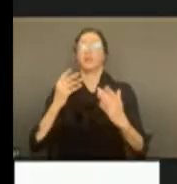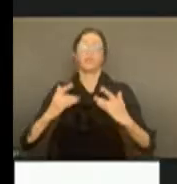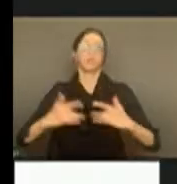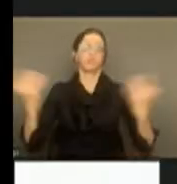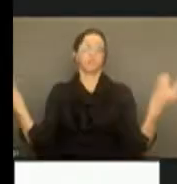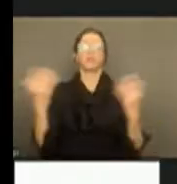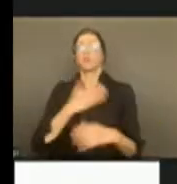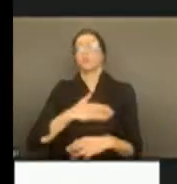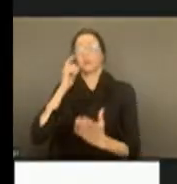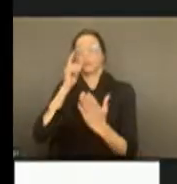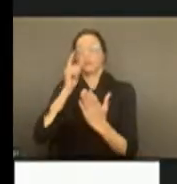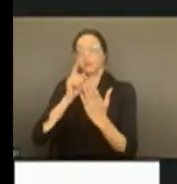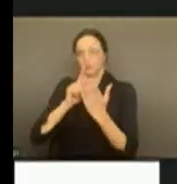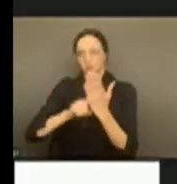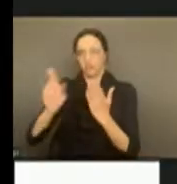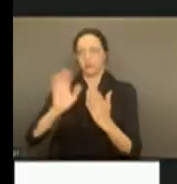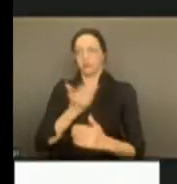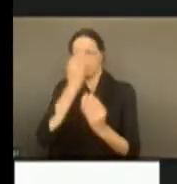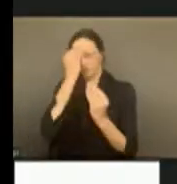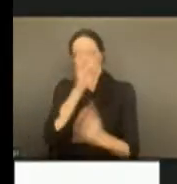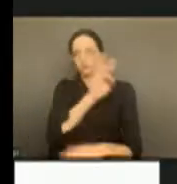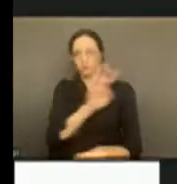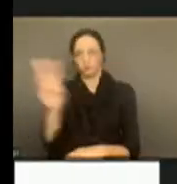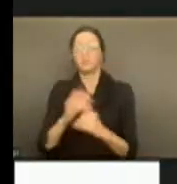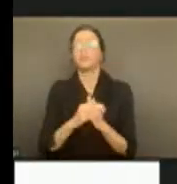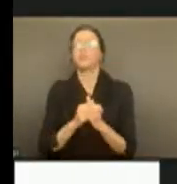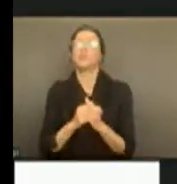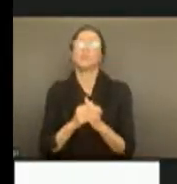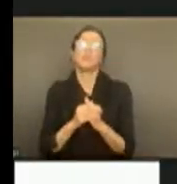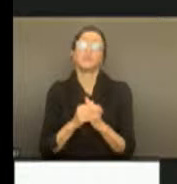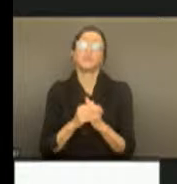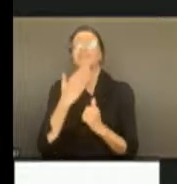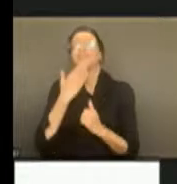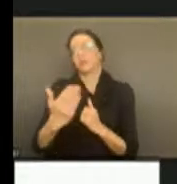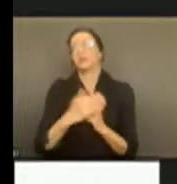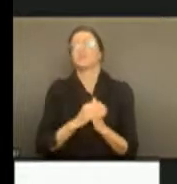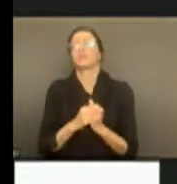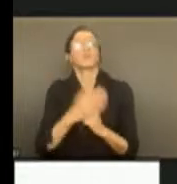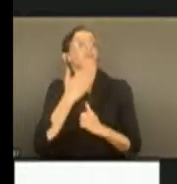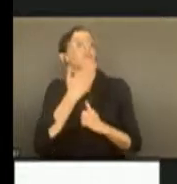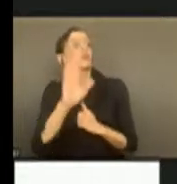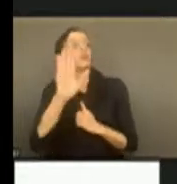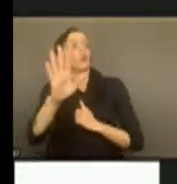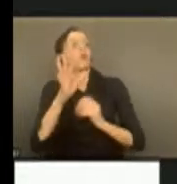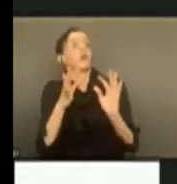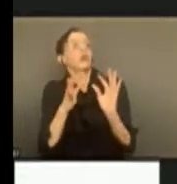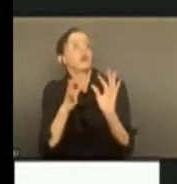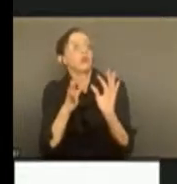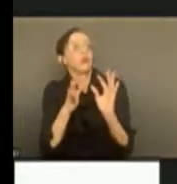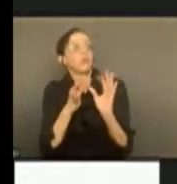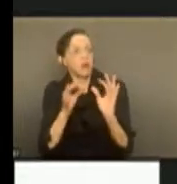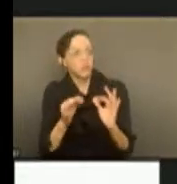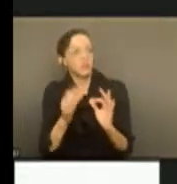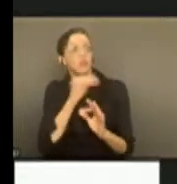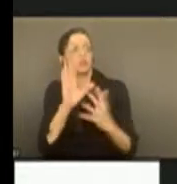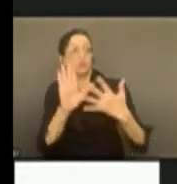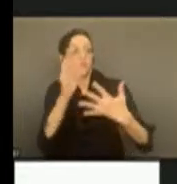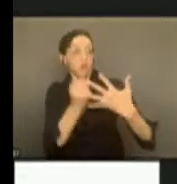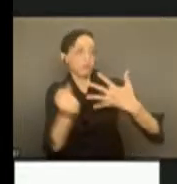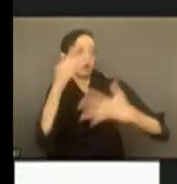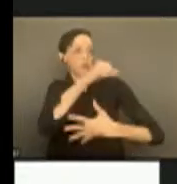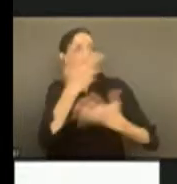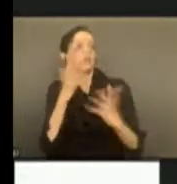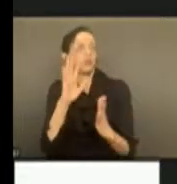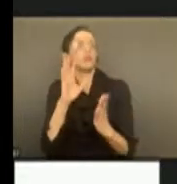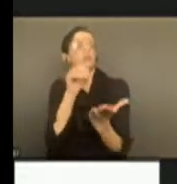Thank you. Your comments and priorities that you stated have been noted, and we will take them into deliberation for next year's budget